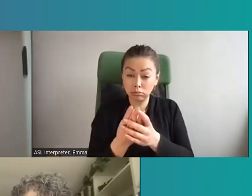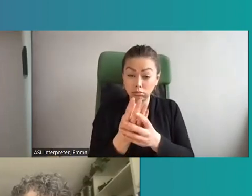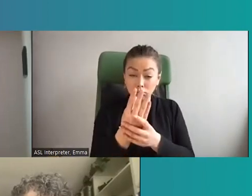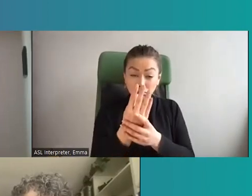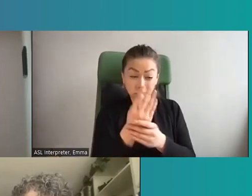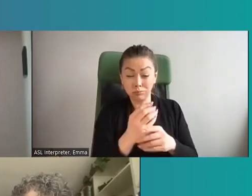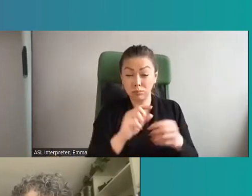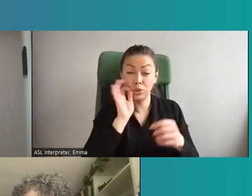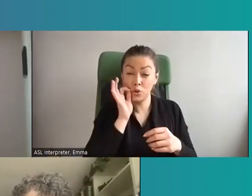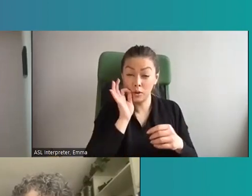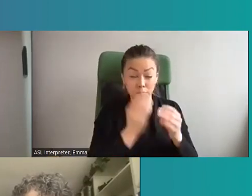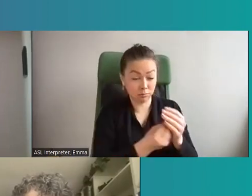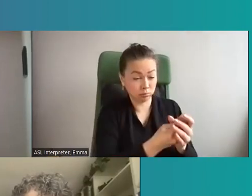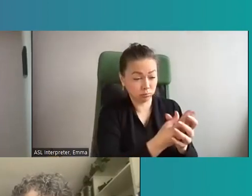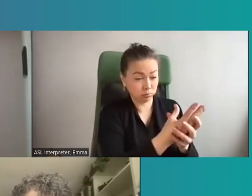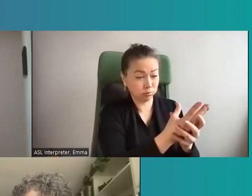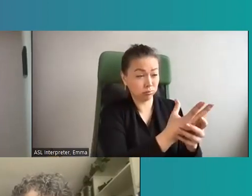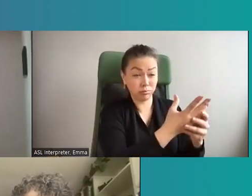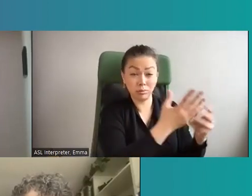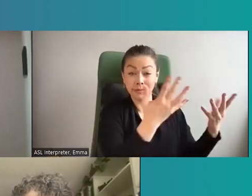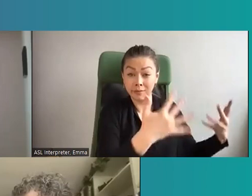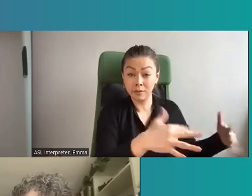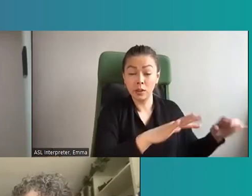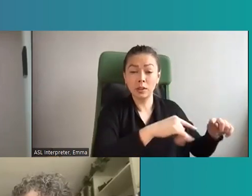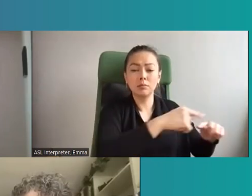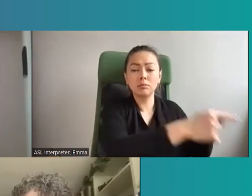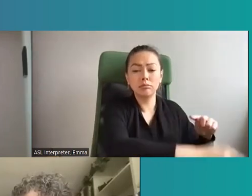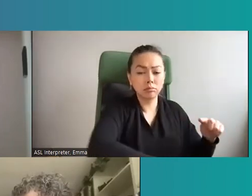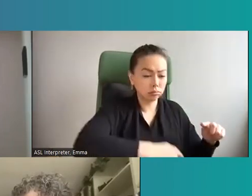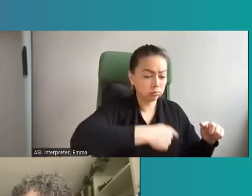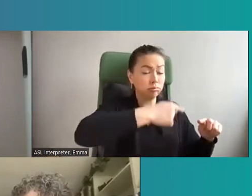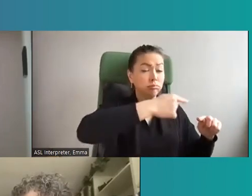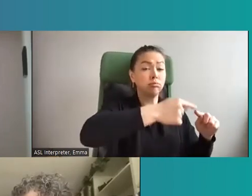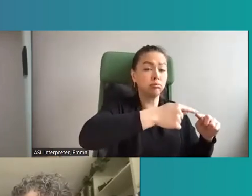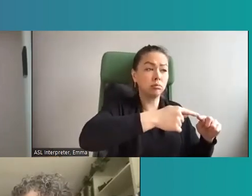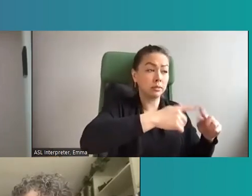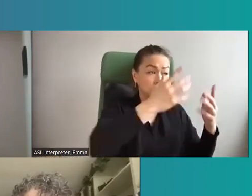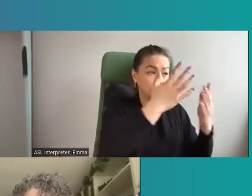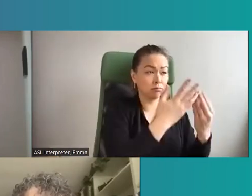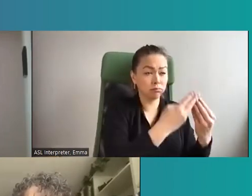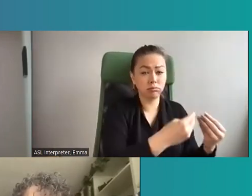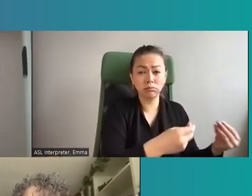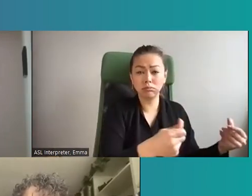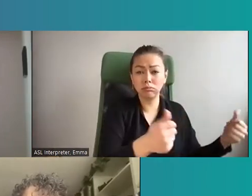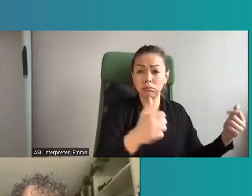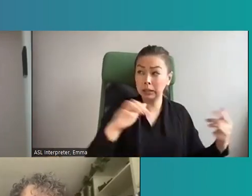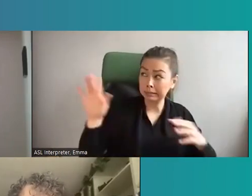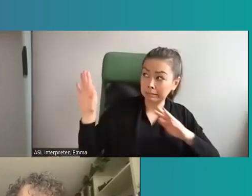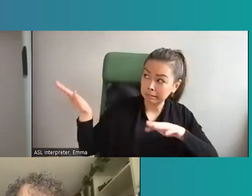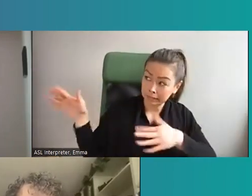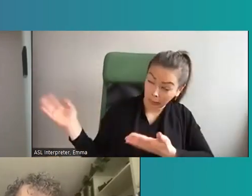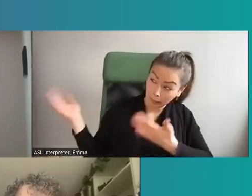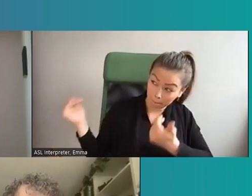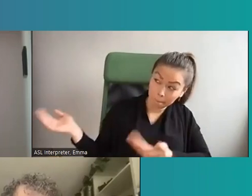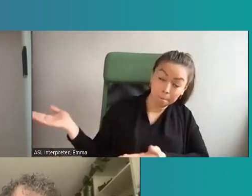into the fields and into the woods and it'll tell the rest of the berries, come in this direction, because this is what those